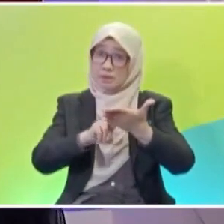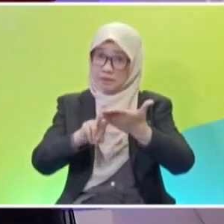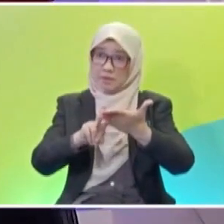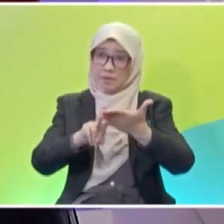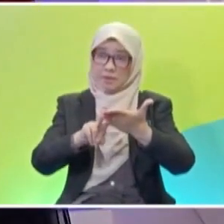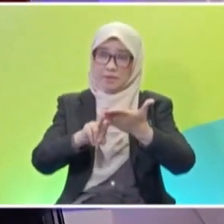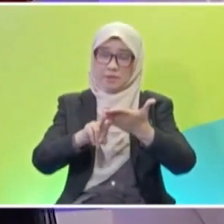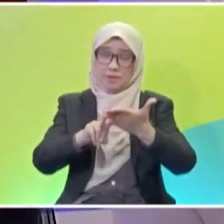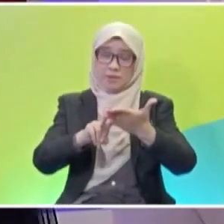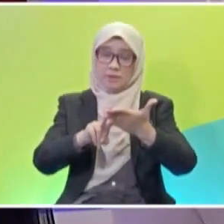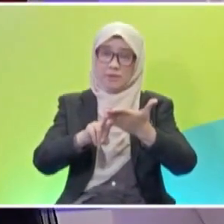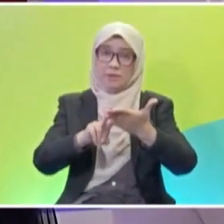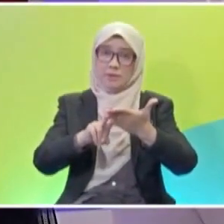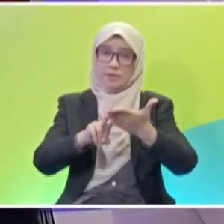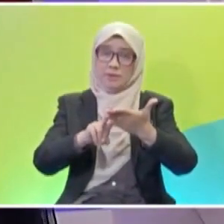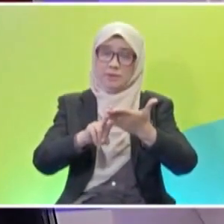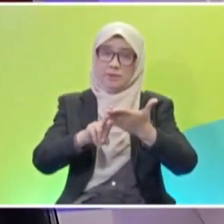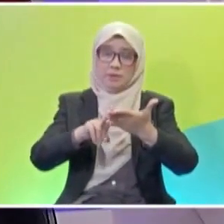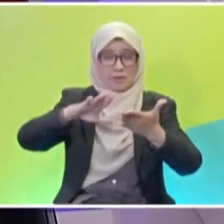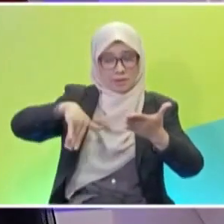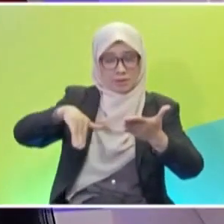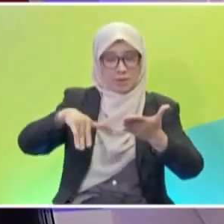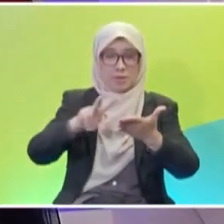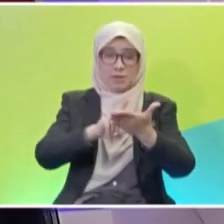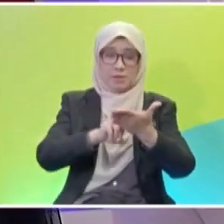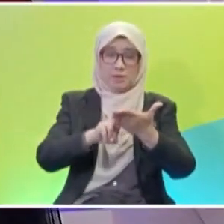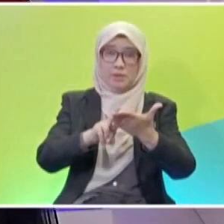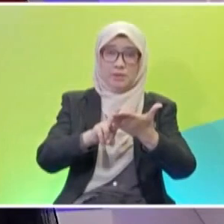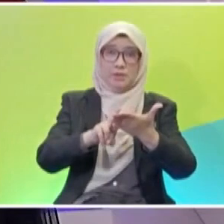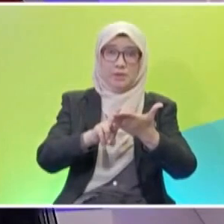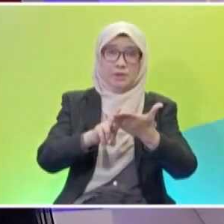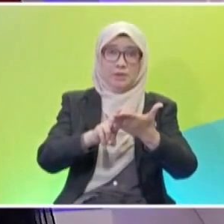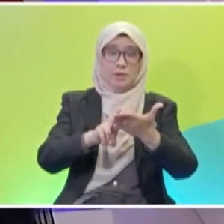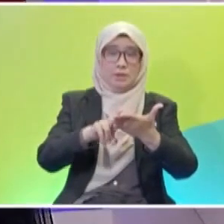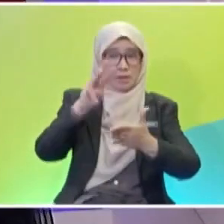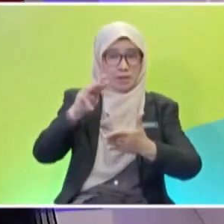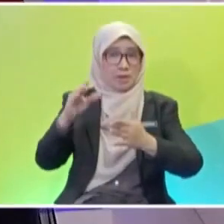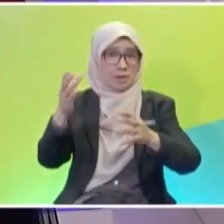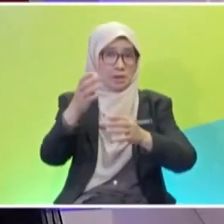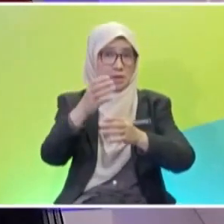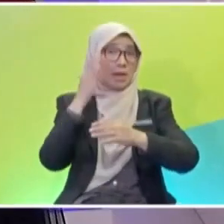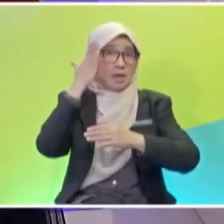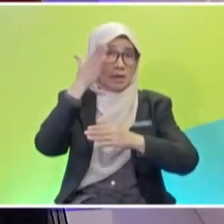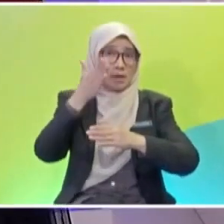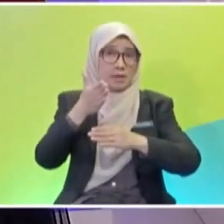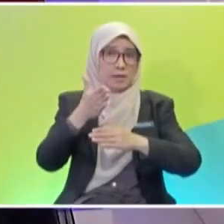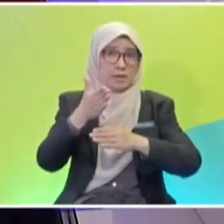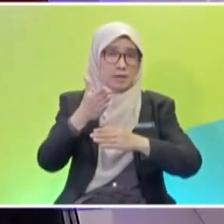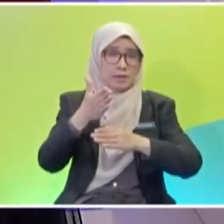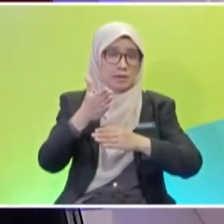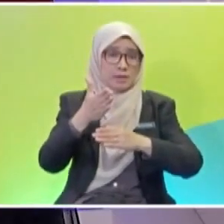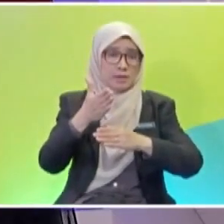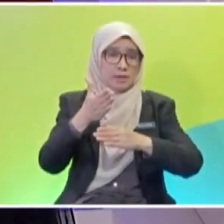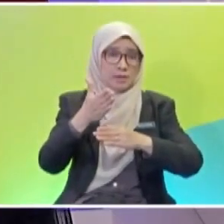okay, before we read, we are going to get the pupils to have a kind of